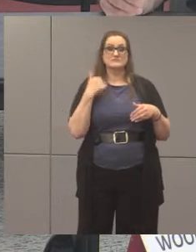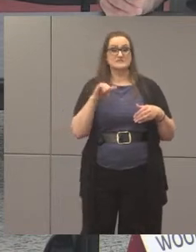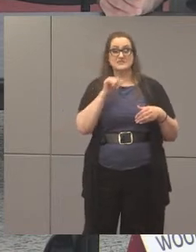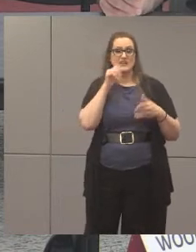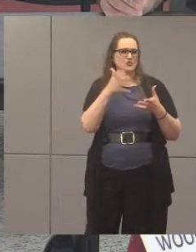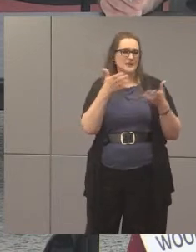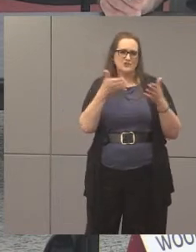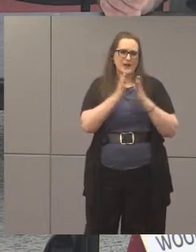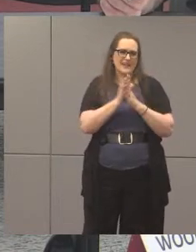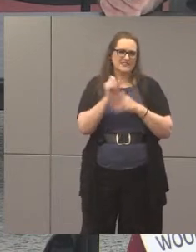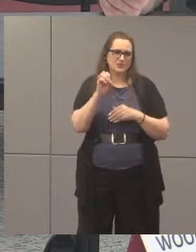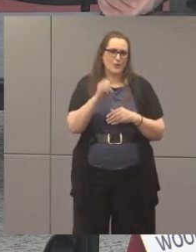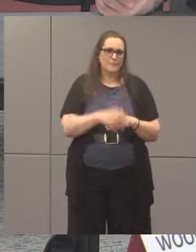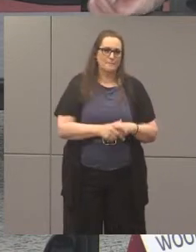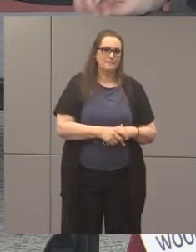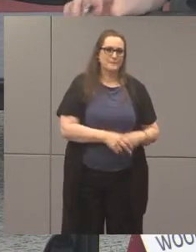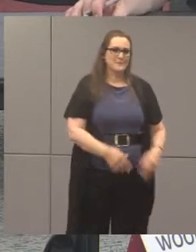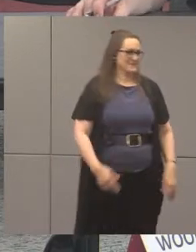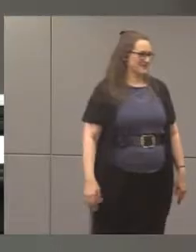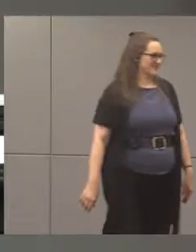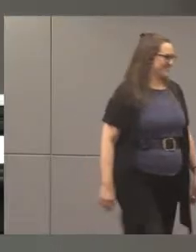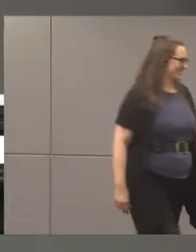too much to ask, so.